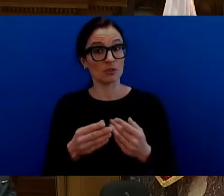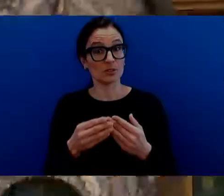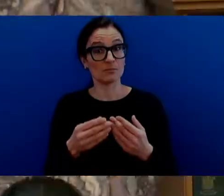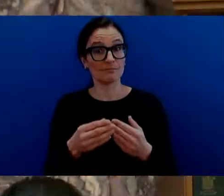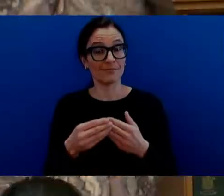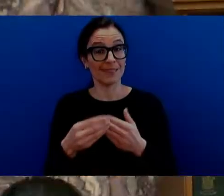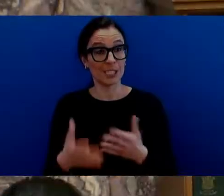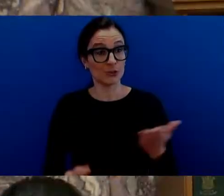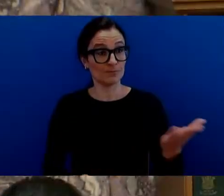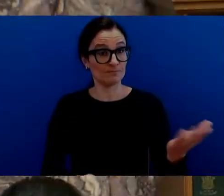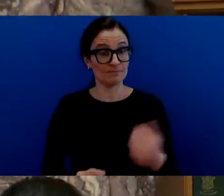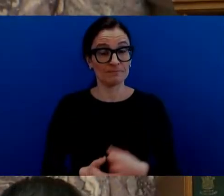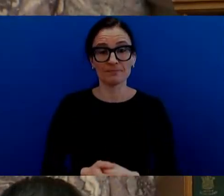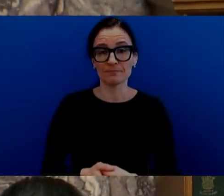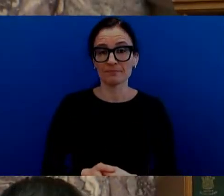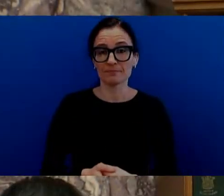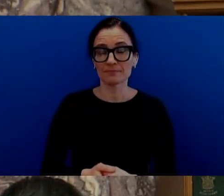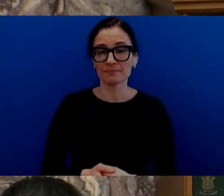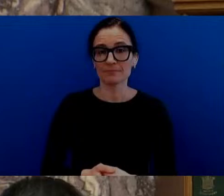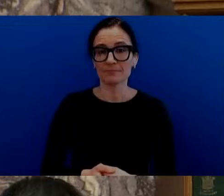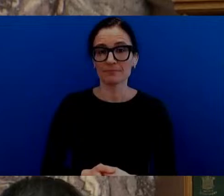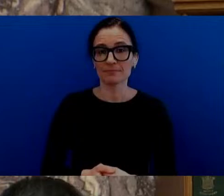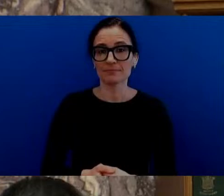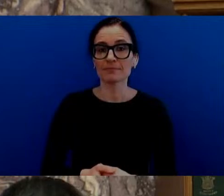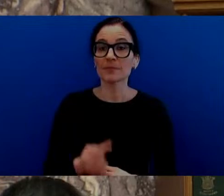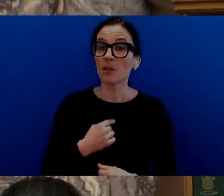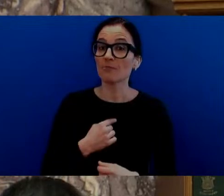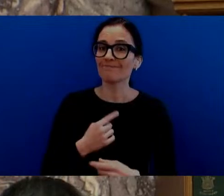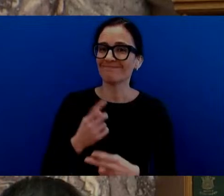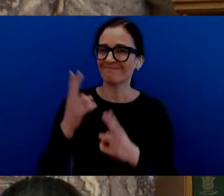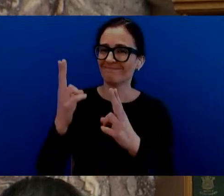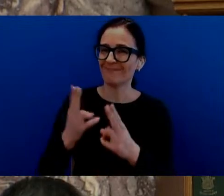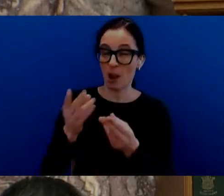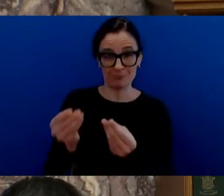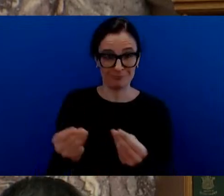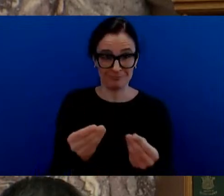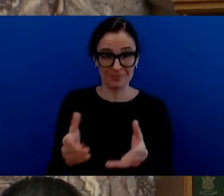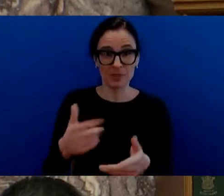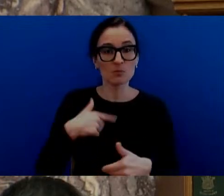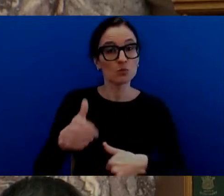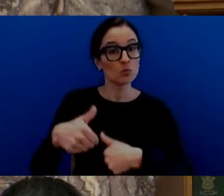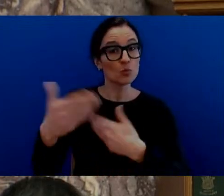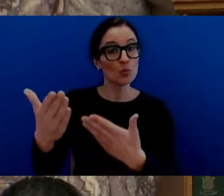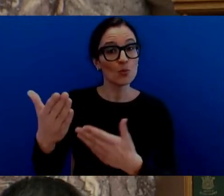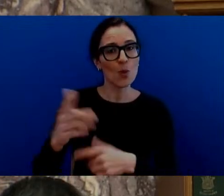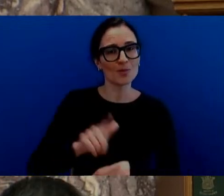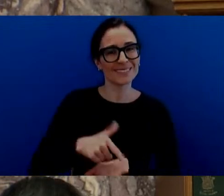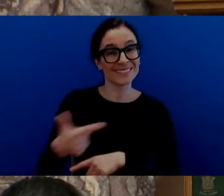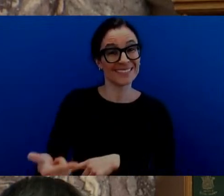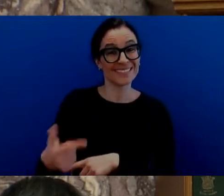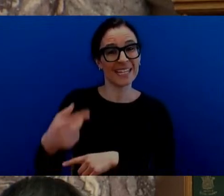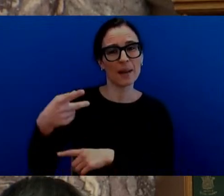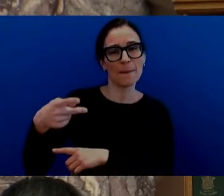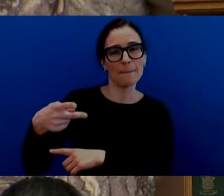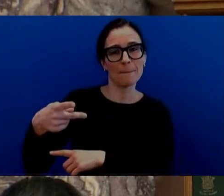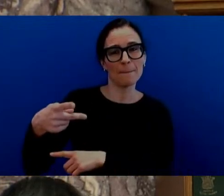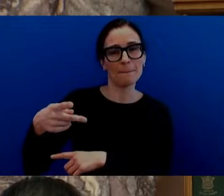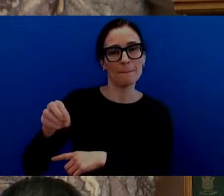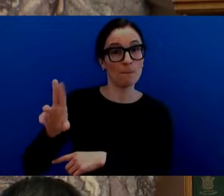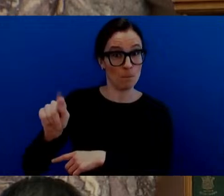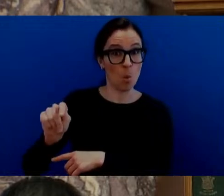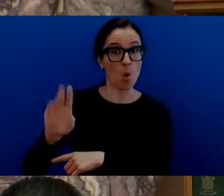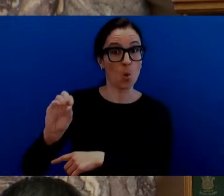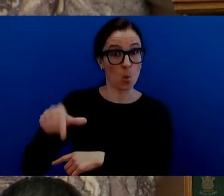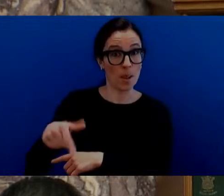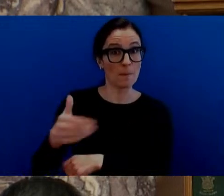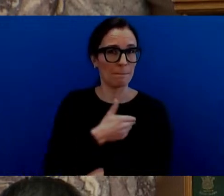move, seconded by the member for Port Coquitlam Electoral District, that Lauren Dirksen, member for Caribou Chilcotin Electoral